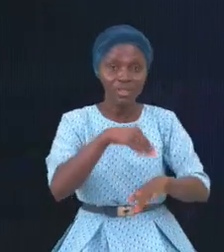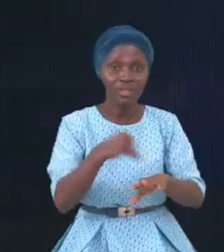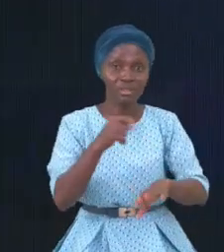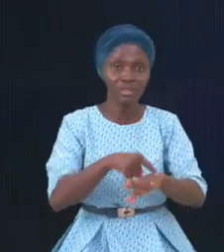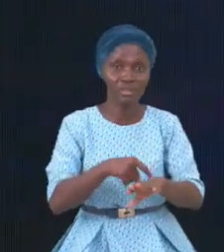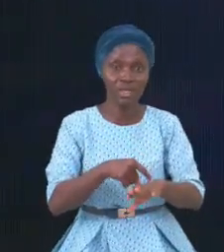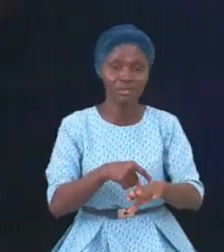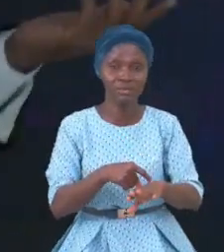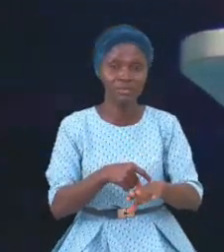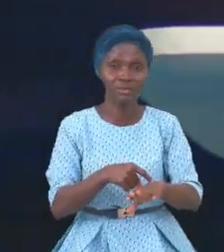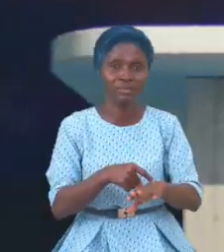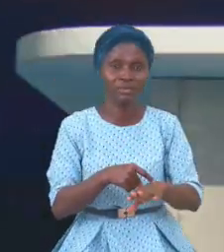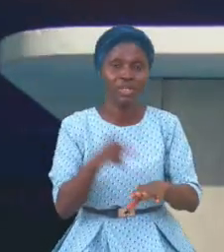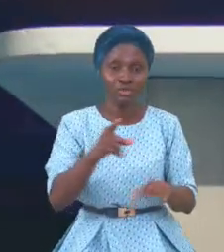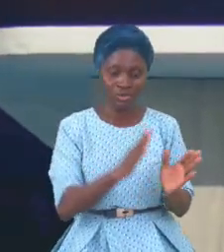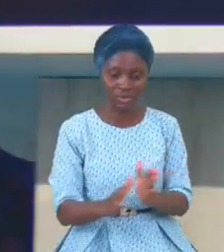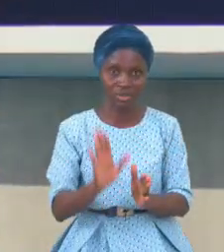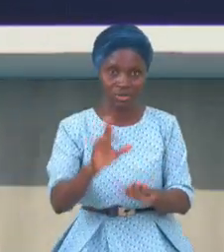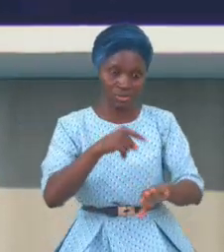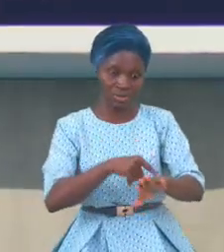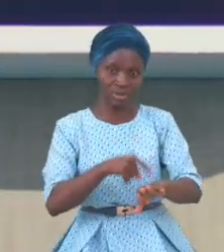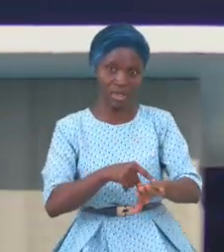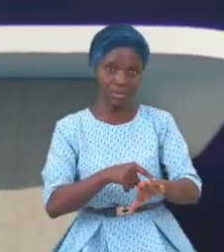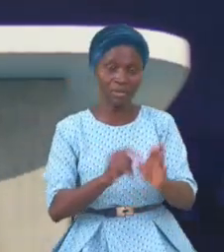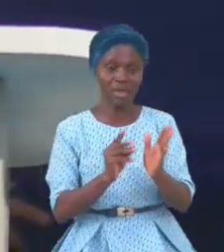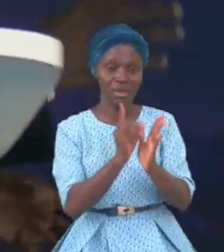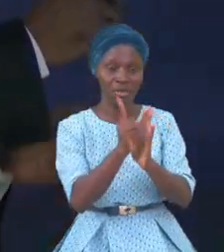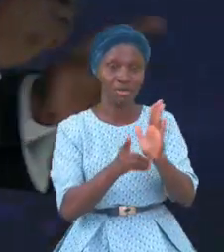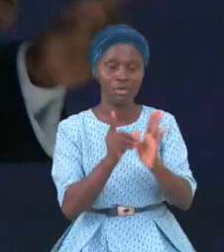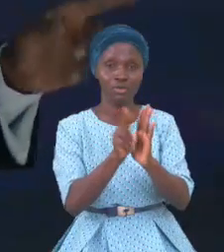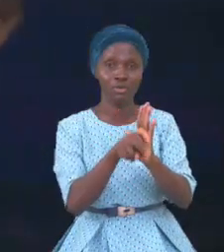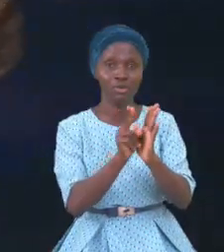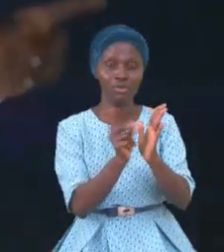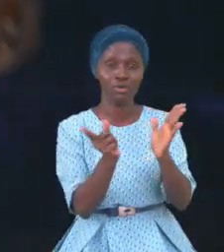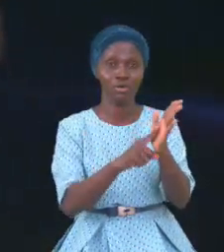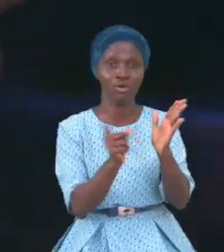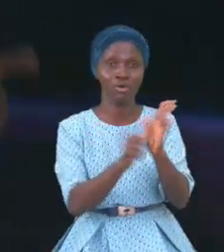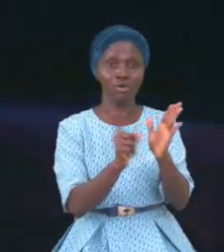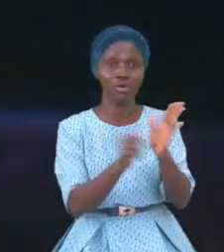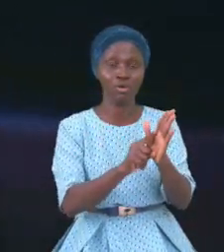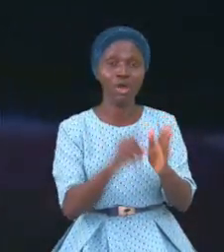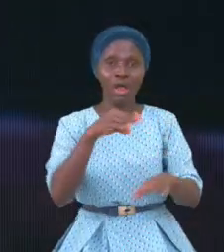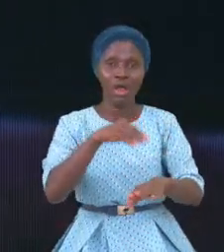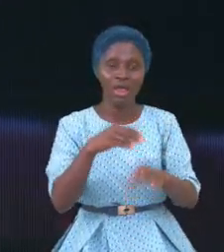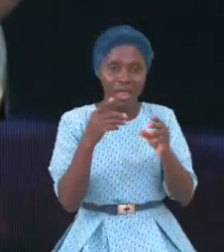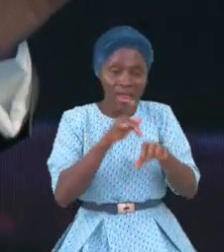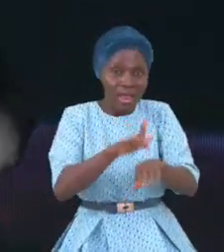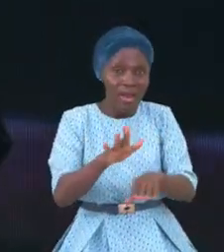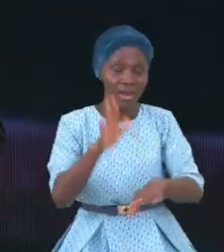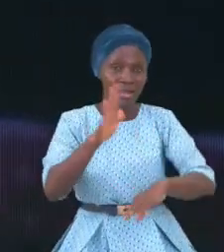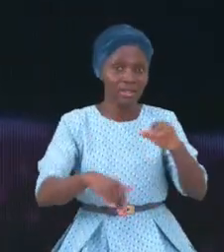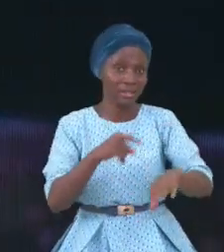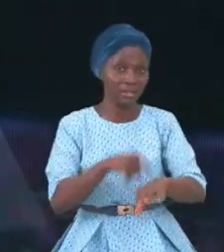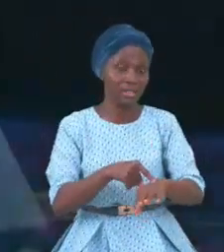than you normally wake up. Let's say you wake up normally at 6 o'clock, and then you say, I have something to do today. I set the